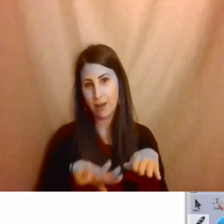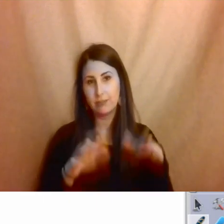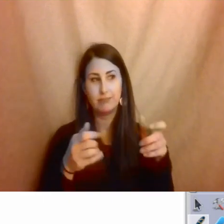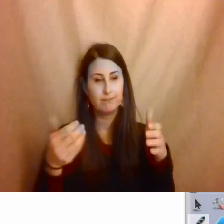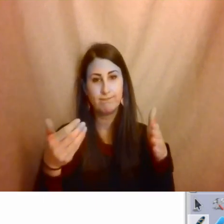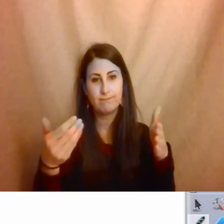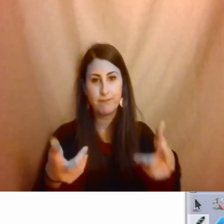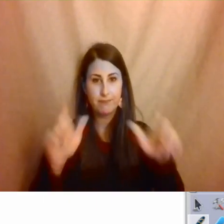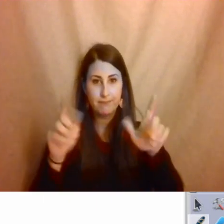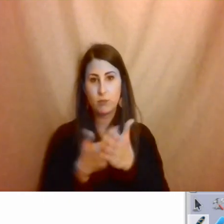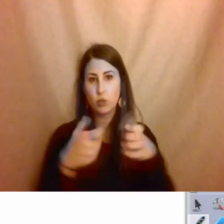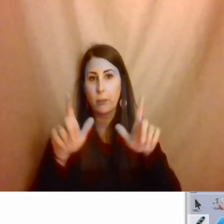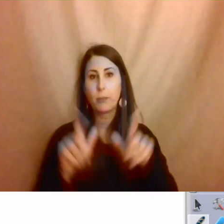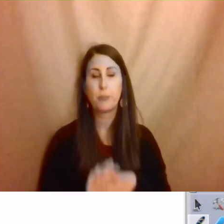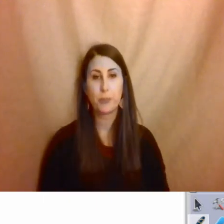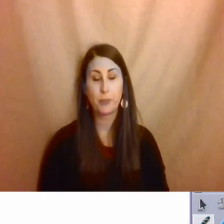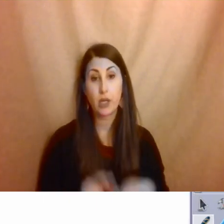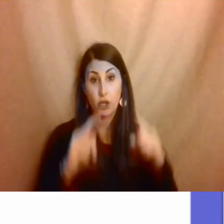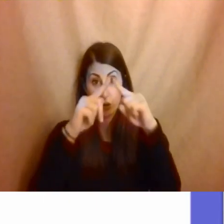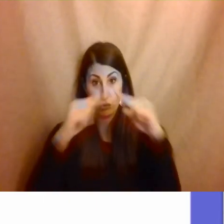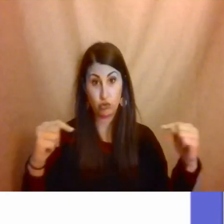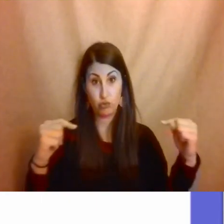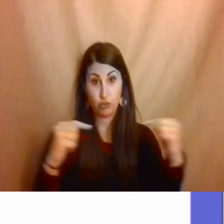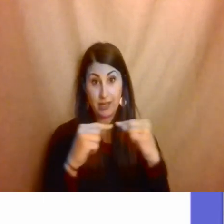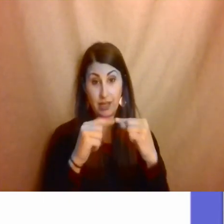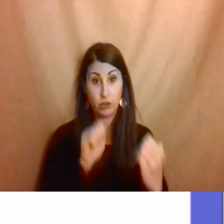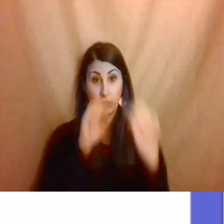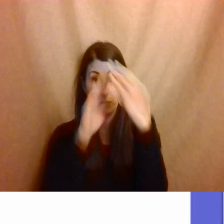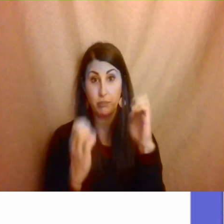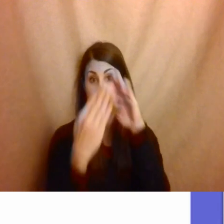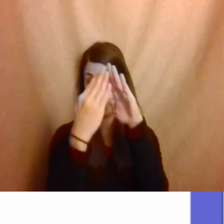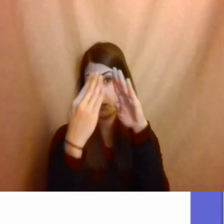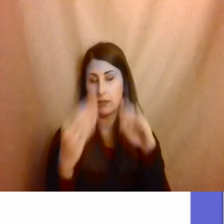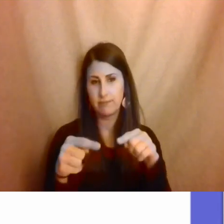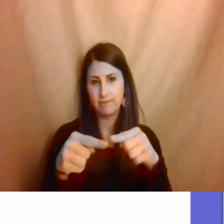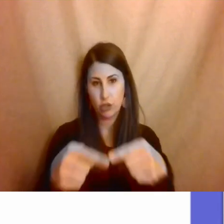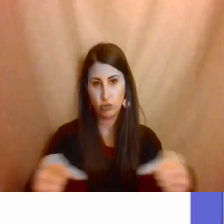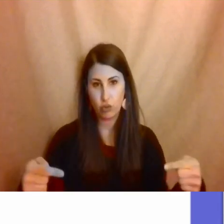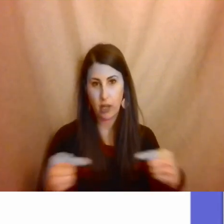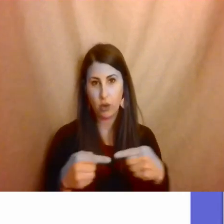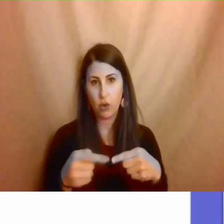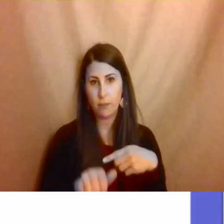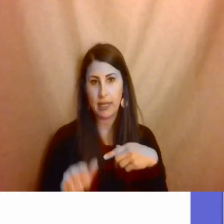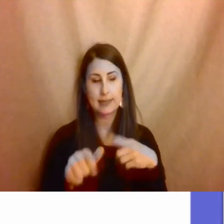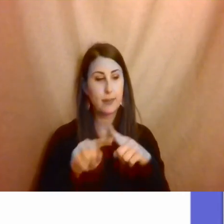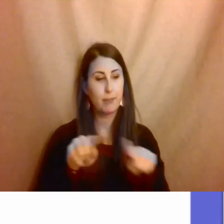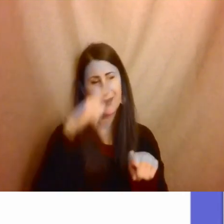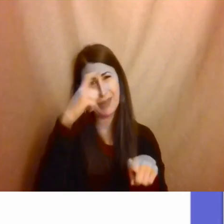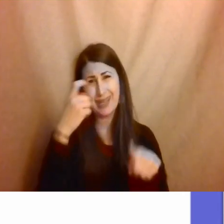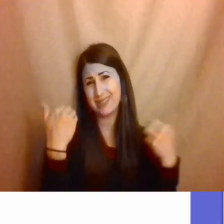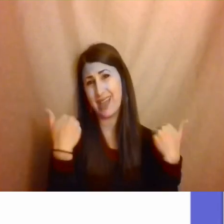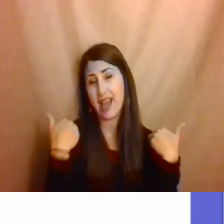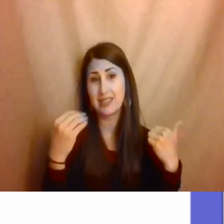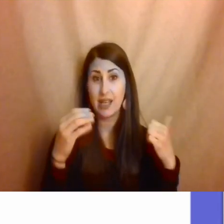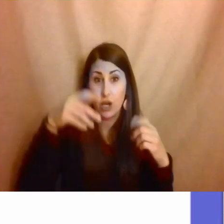The triangular pyramid has a triangle at the bottom. But because it's a pyramid, it comes up to the point. And because it comes